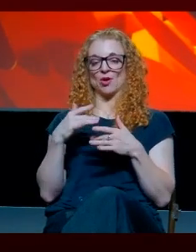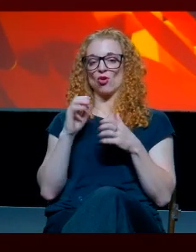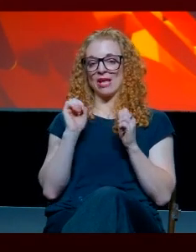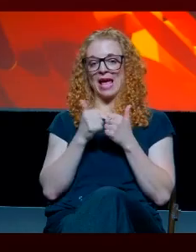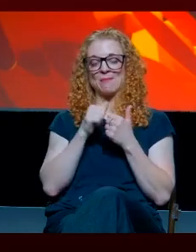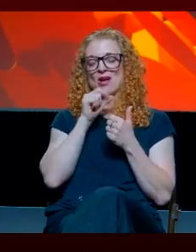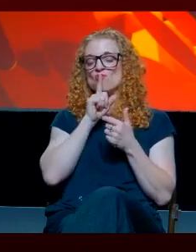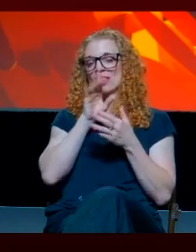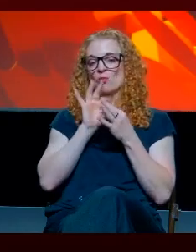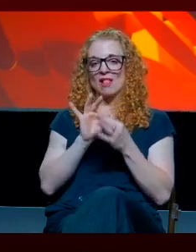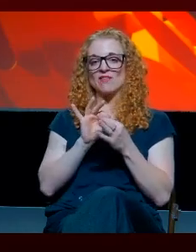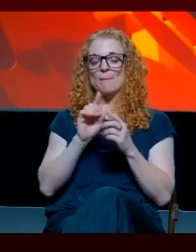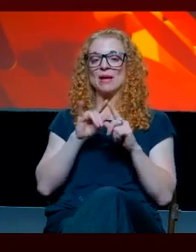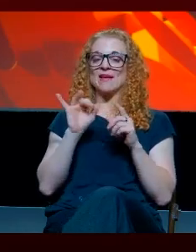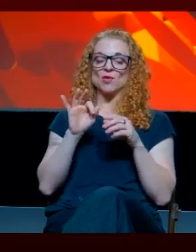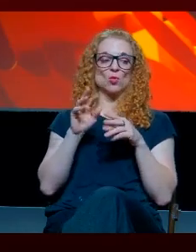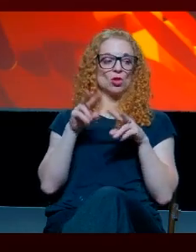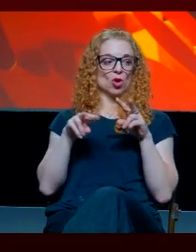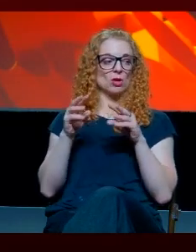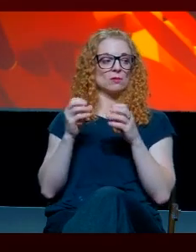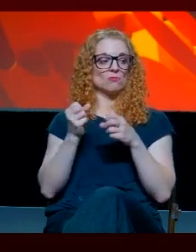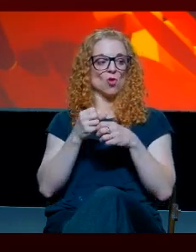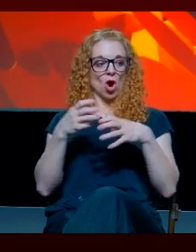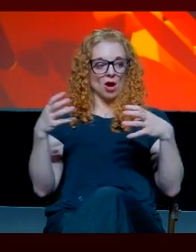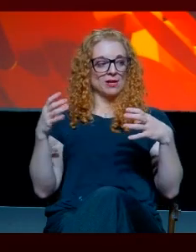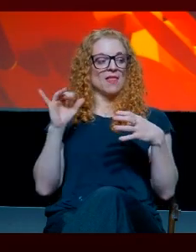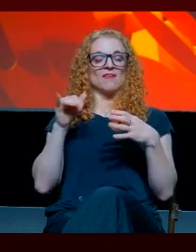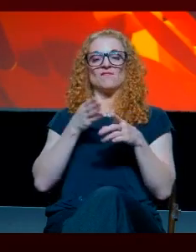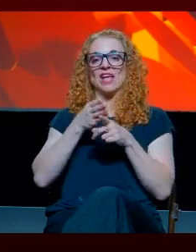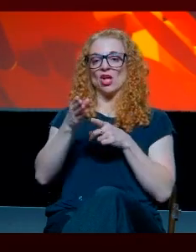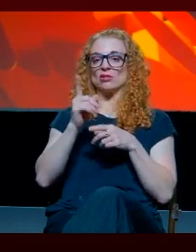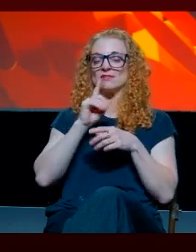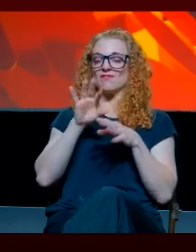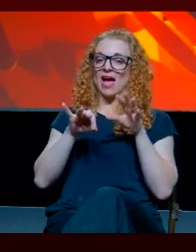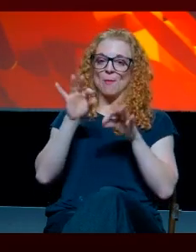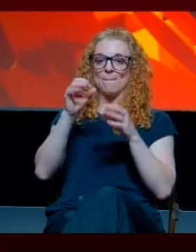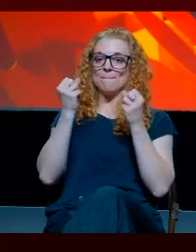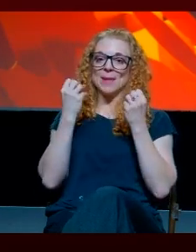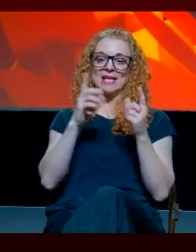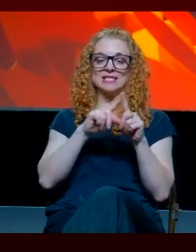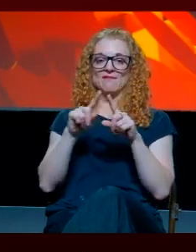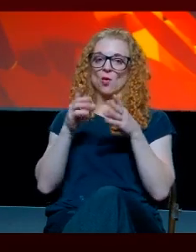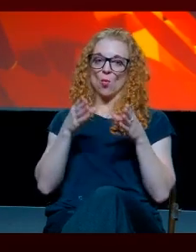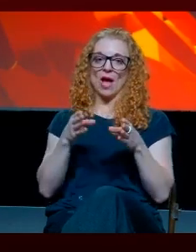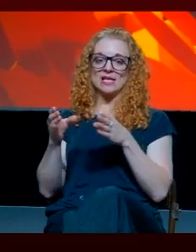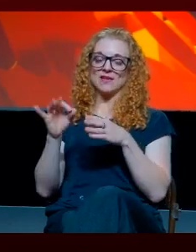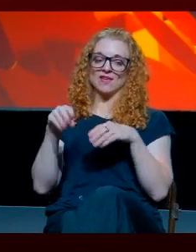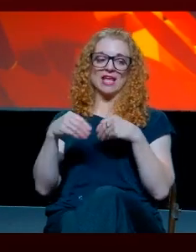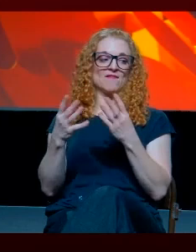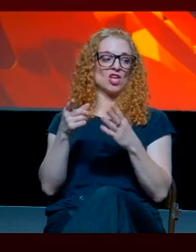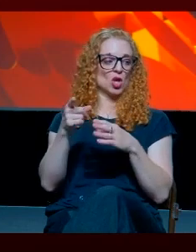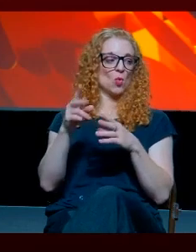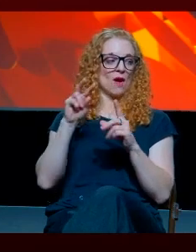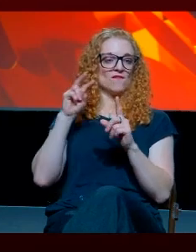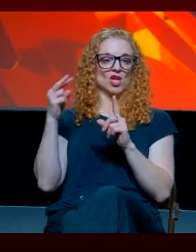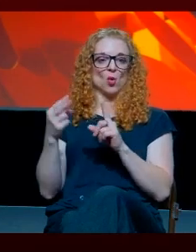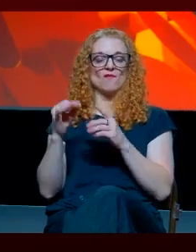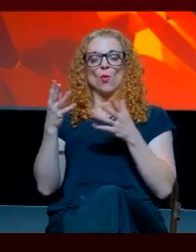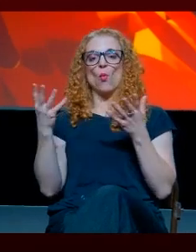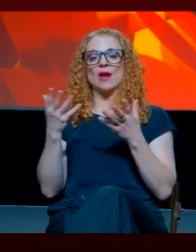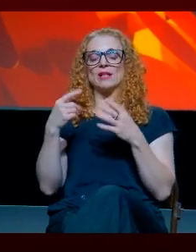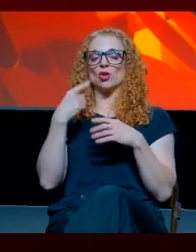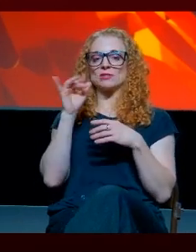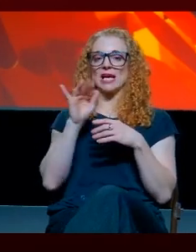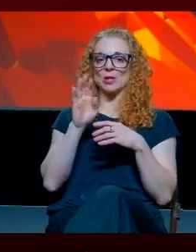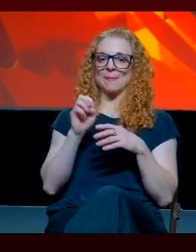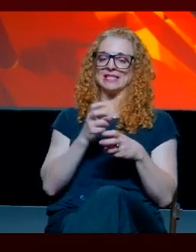relevant. But as you extend this, the field has basically found many different ways of giving you a view of what it means to be